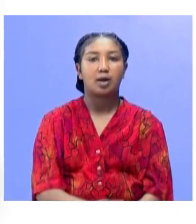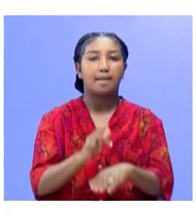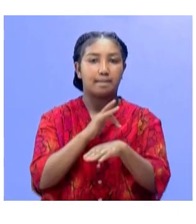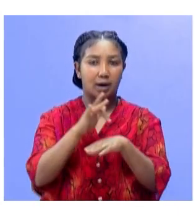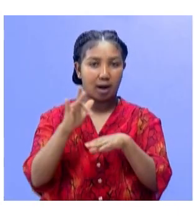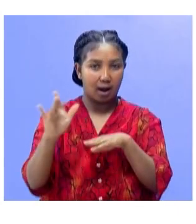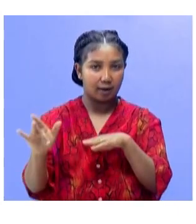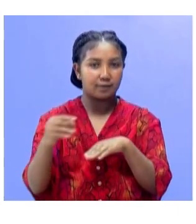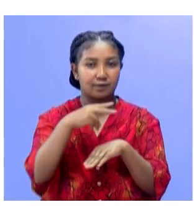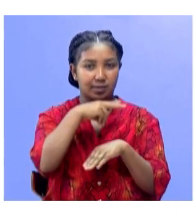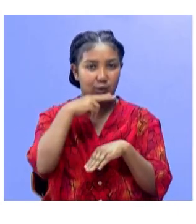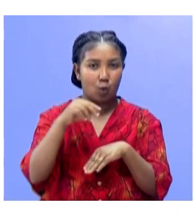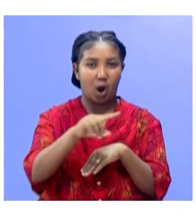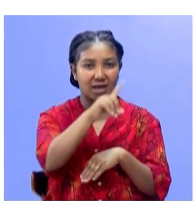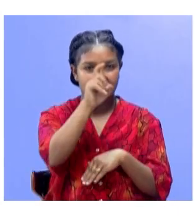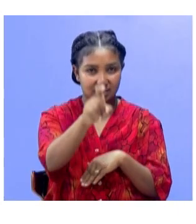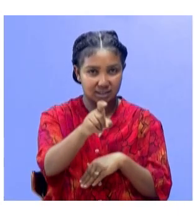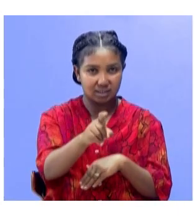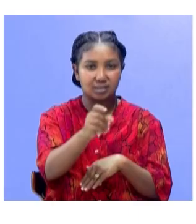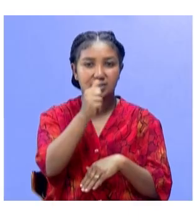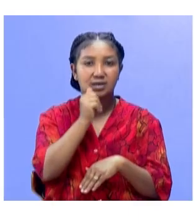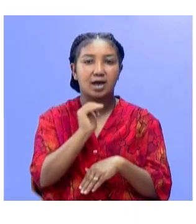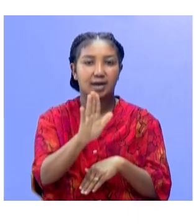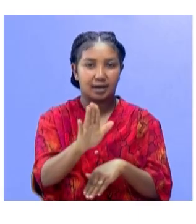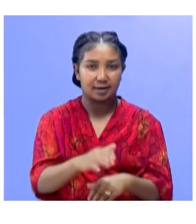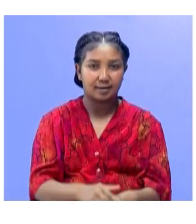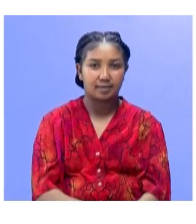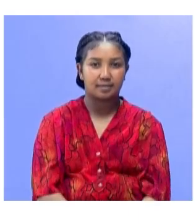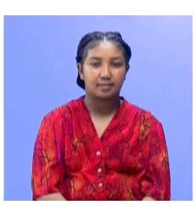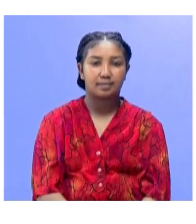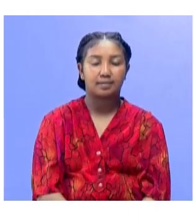blank, the verb is ask her.